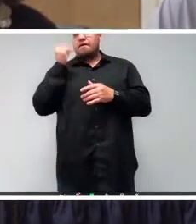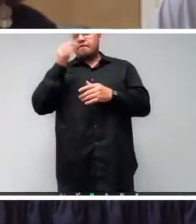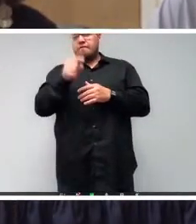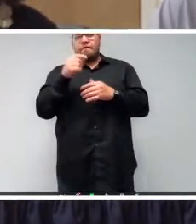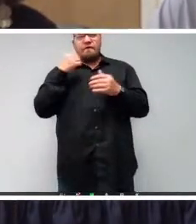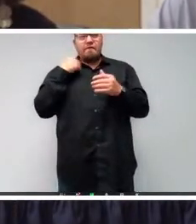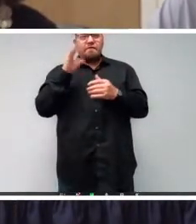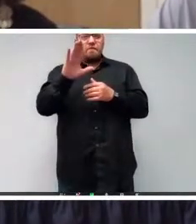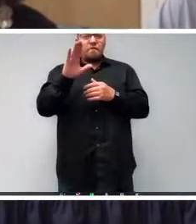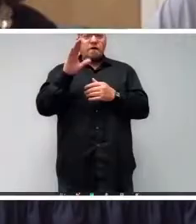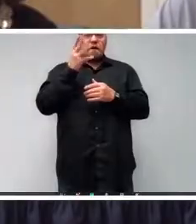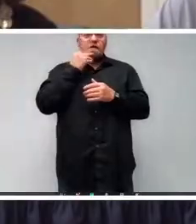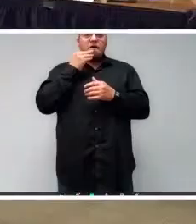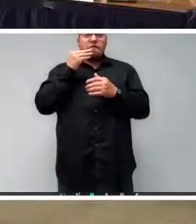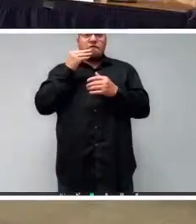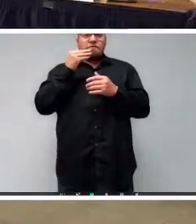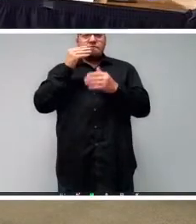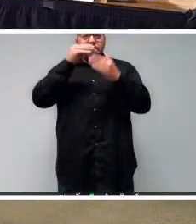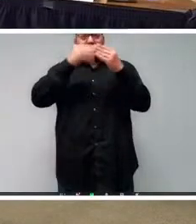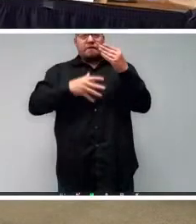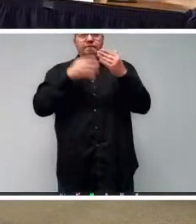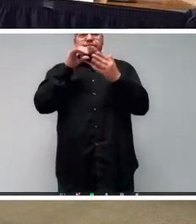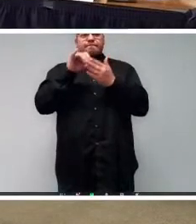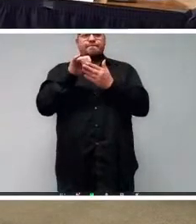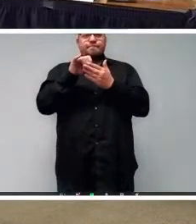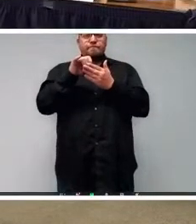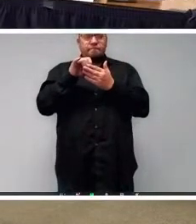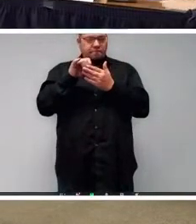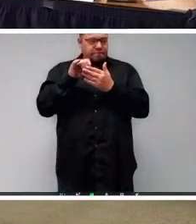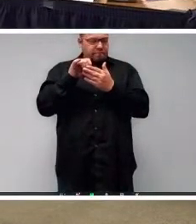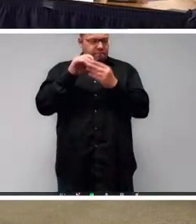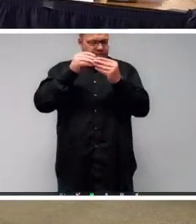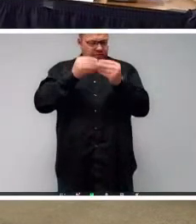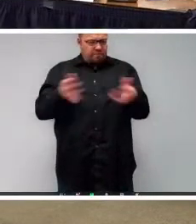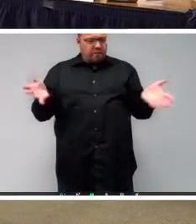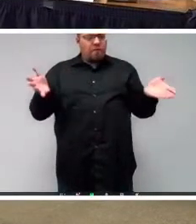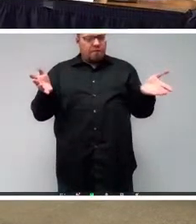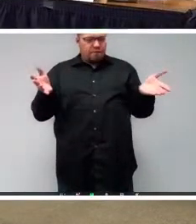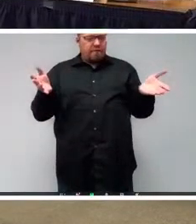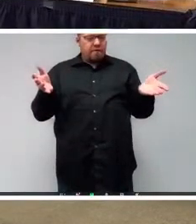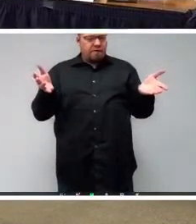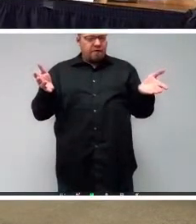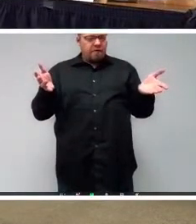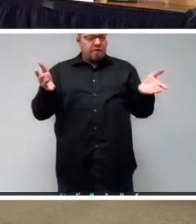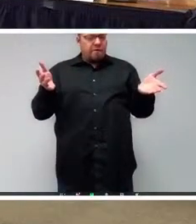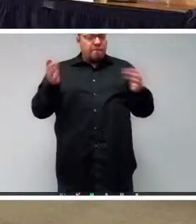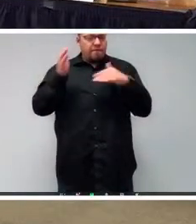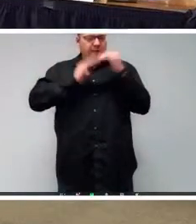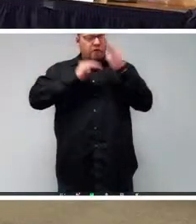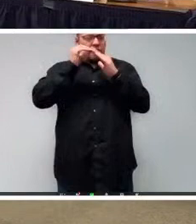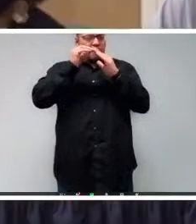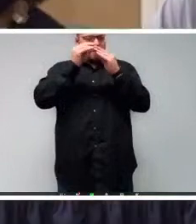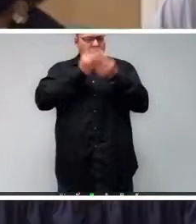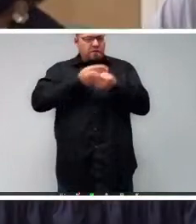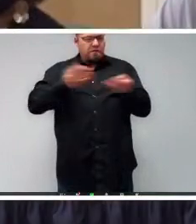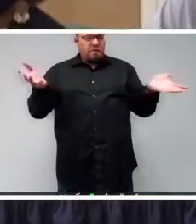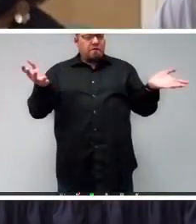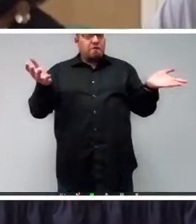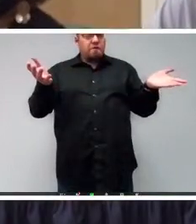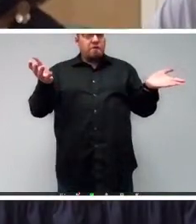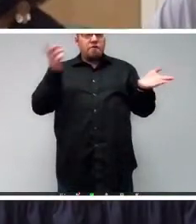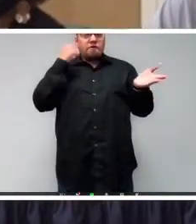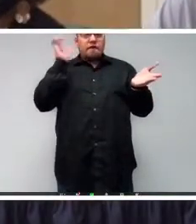color schematic of the layout of the building, it should look something like this.